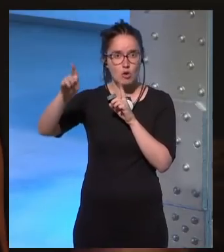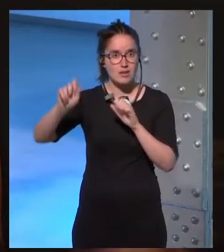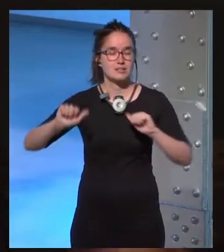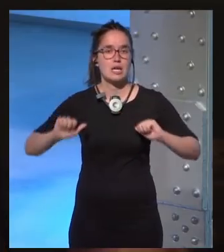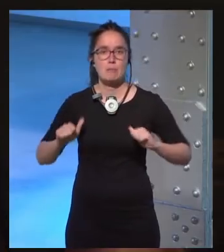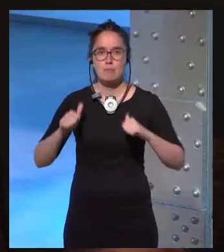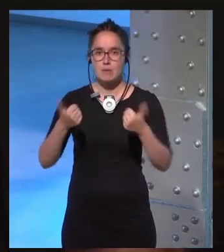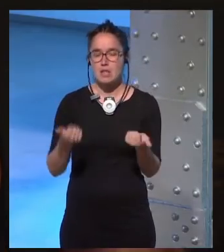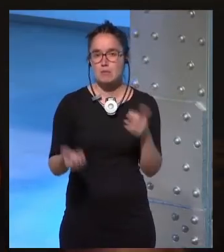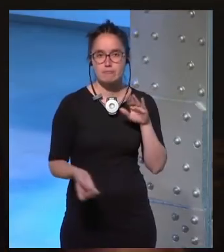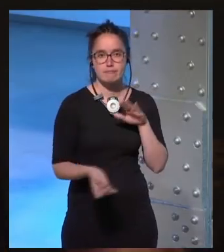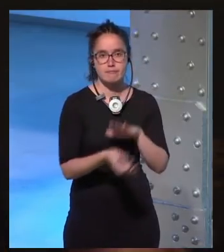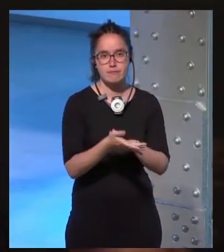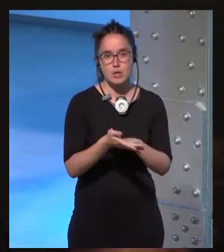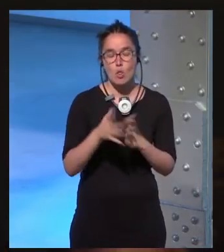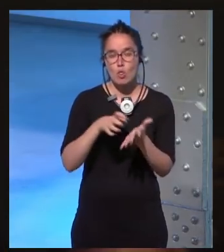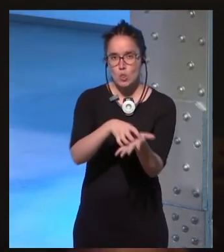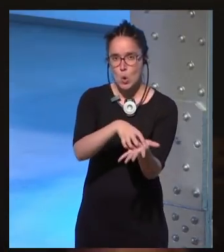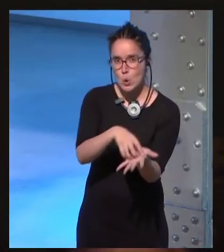in Bilbao, and